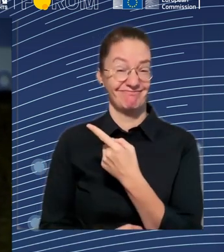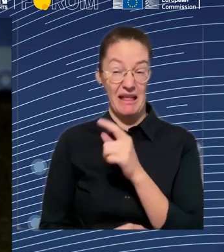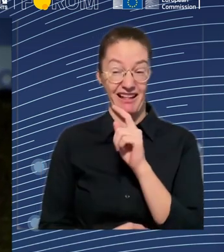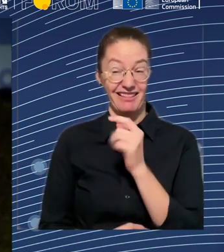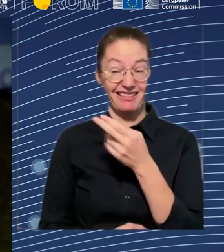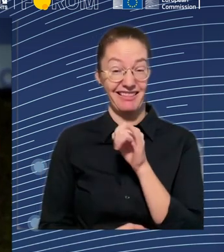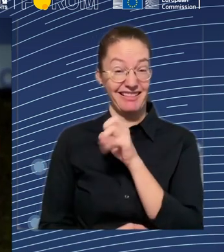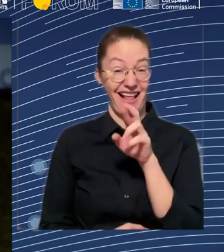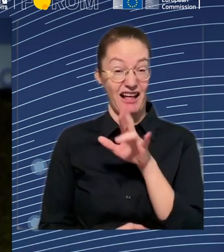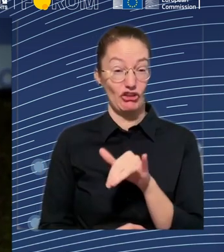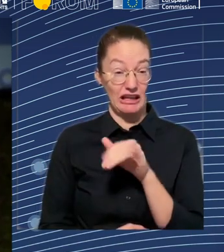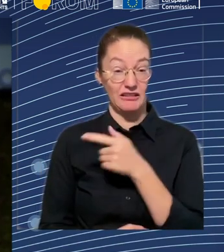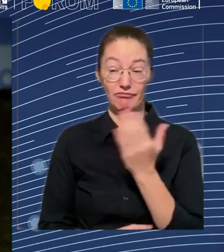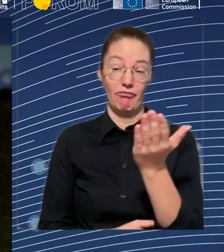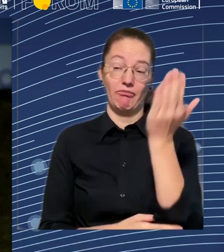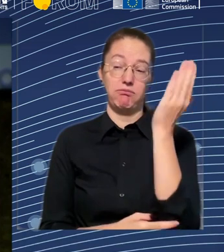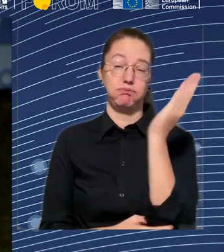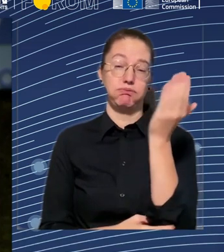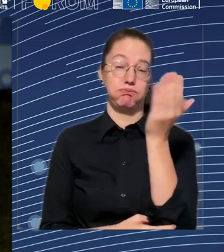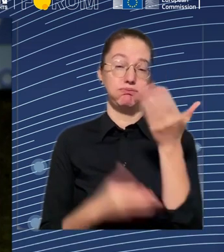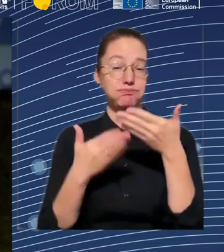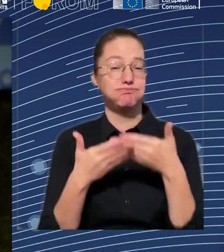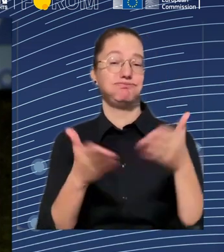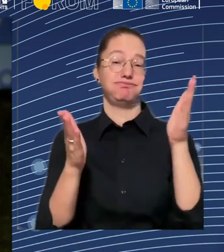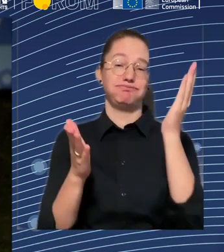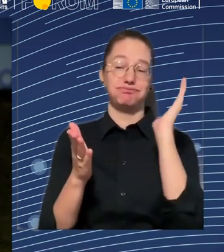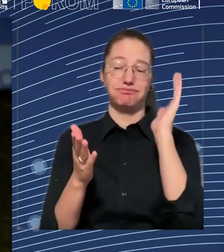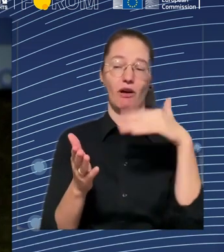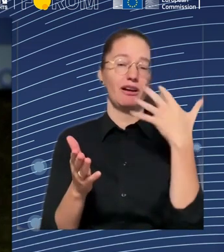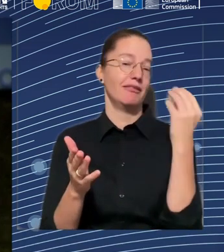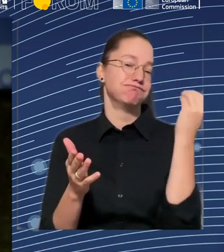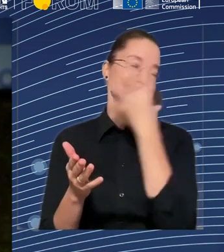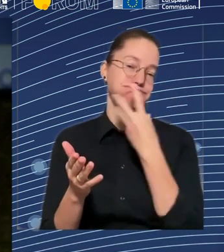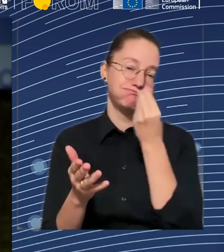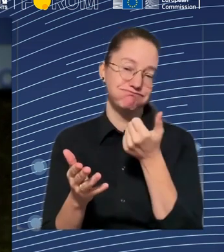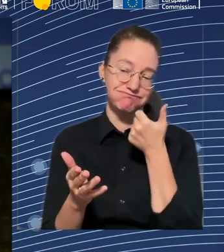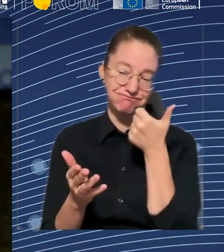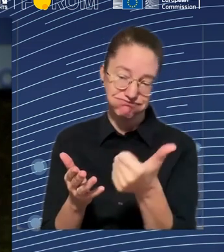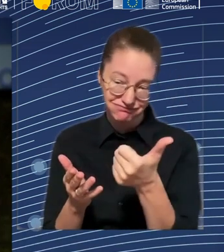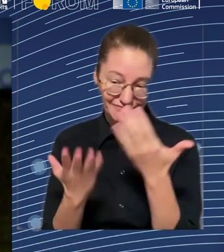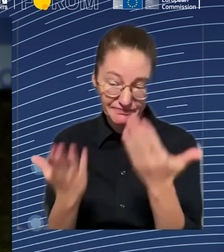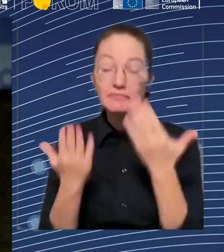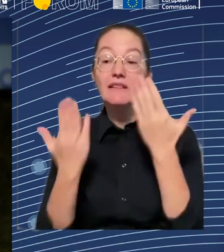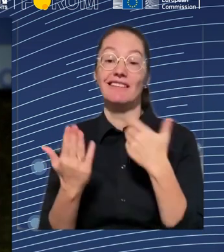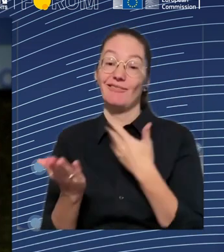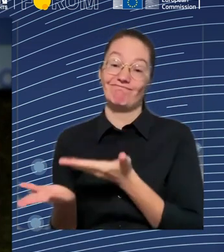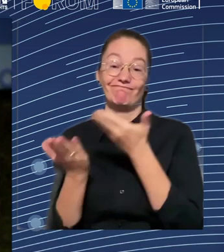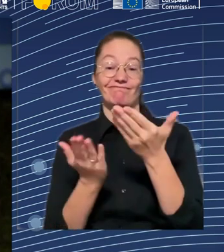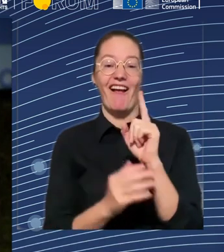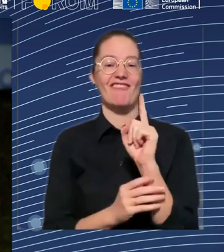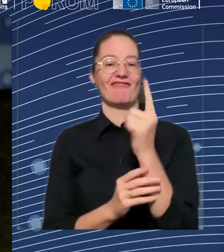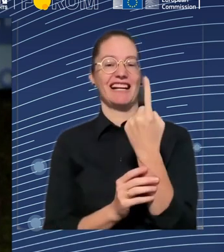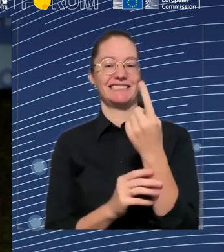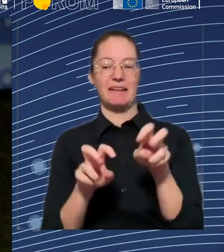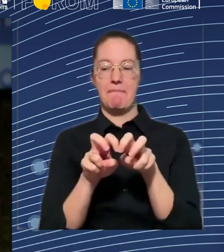in traditional workplaces, a role for labor market regulation. I'm delighted to give the floor to the